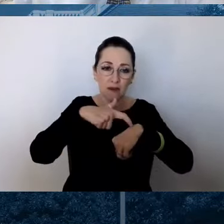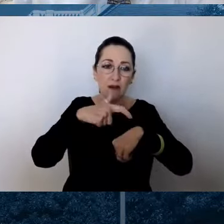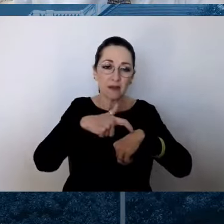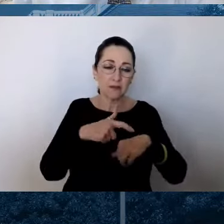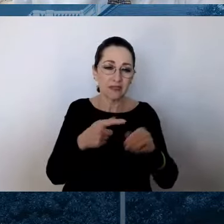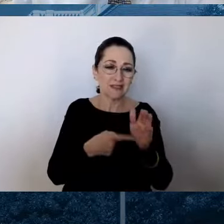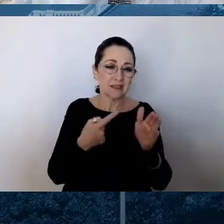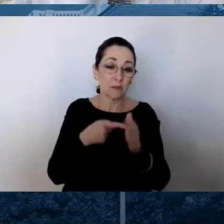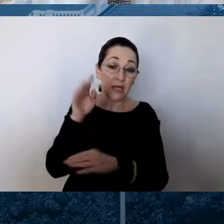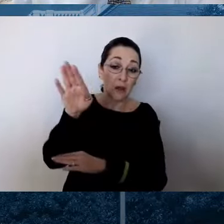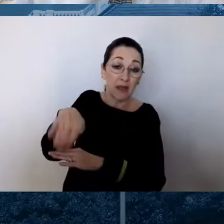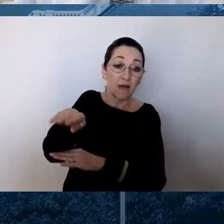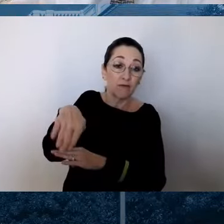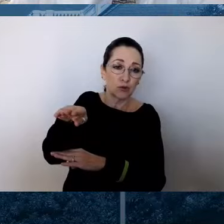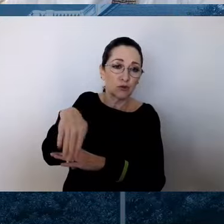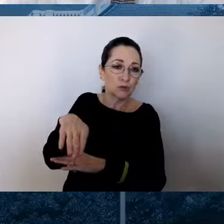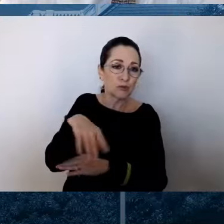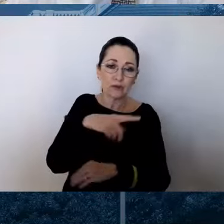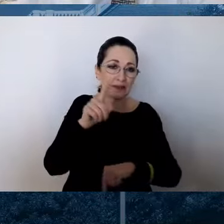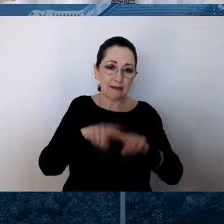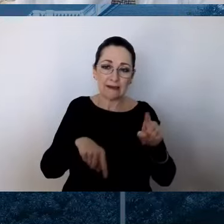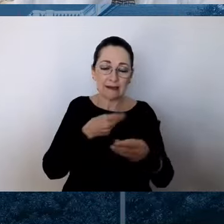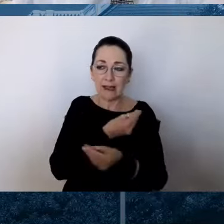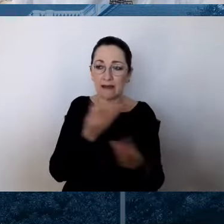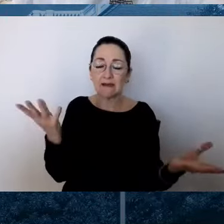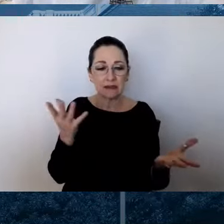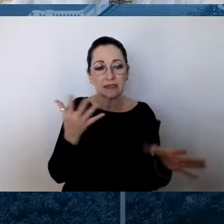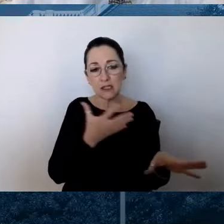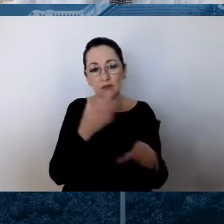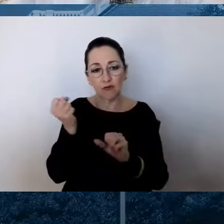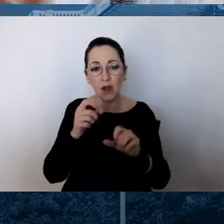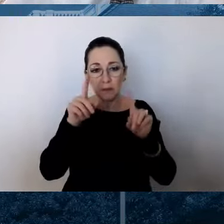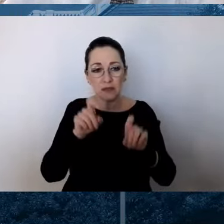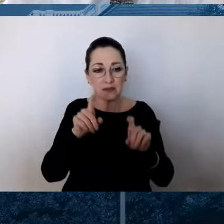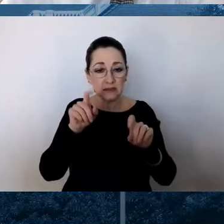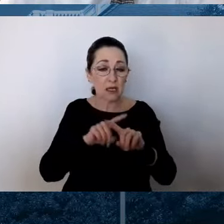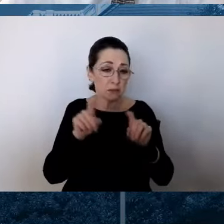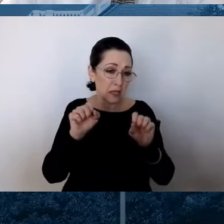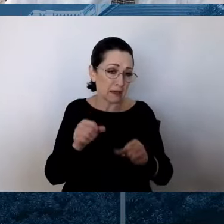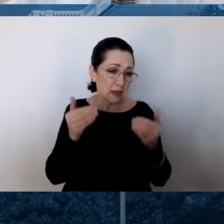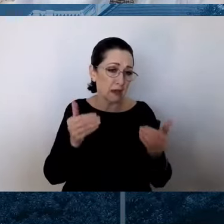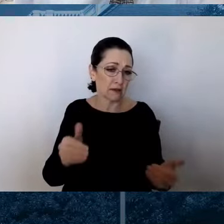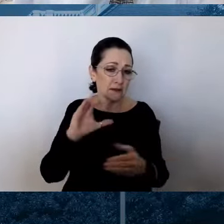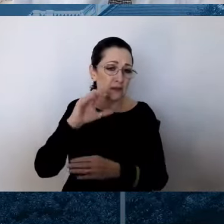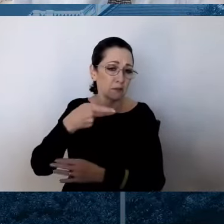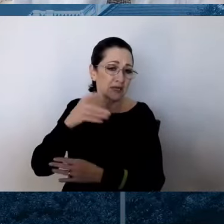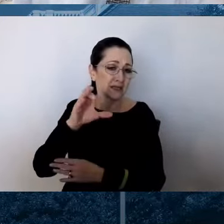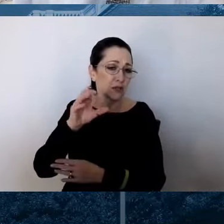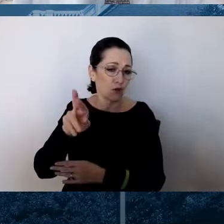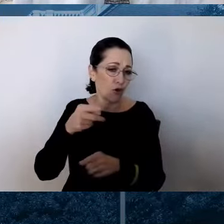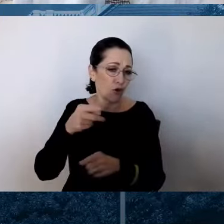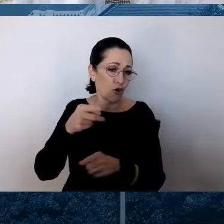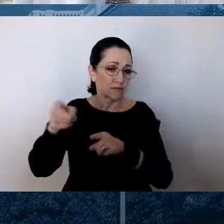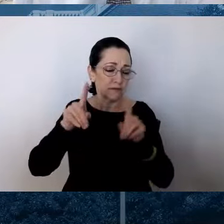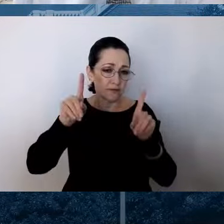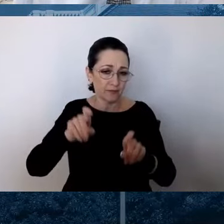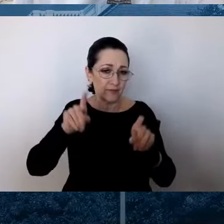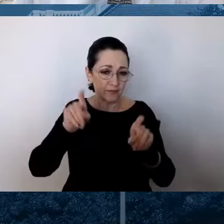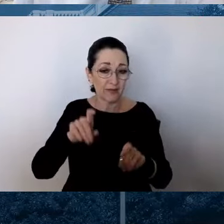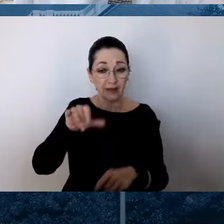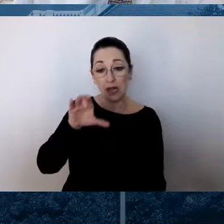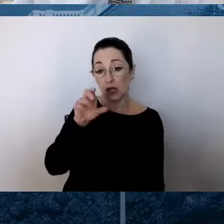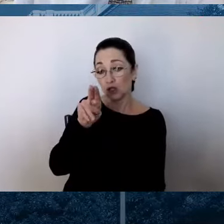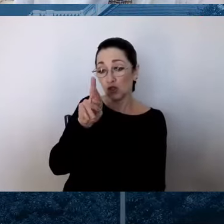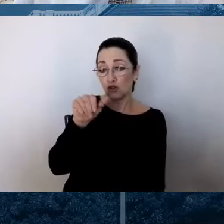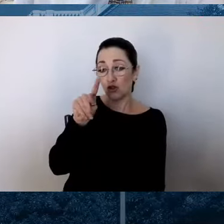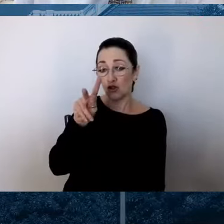in the day, they're unable to give everybody a rapid test, but they could still get the PCR. And the turnaround time with Curative has still been in that 24-hour